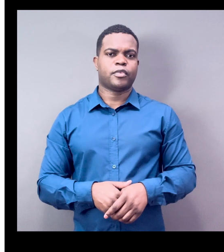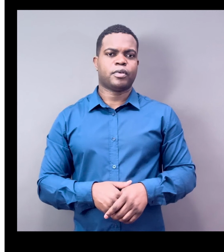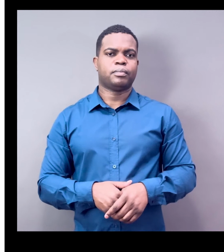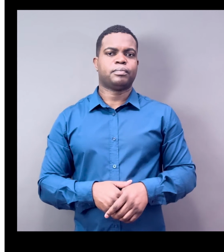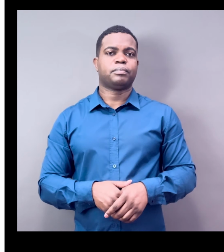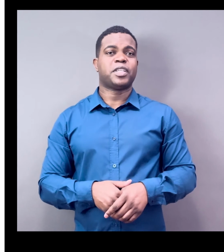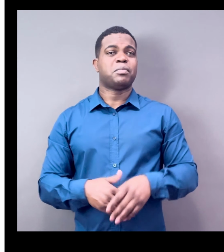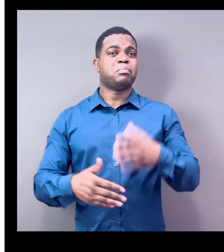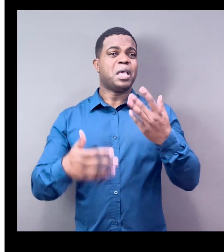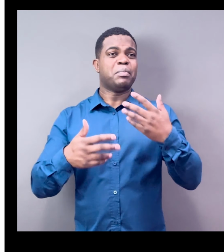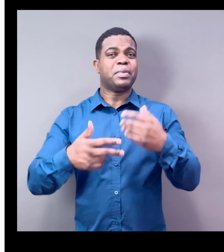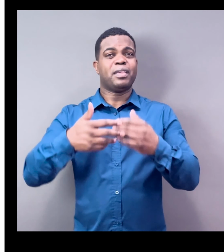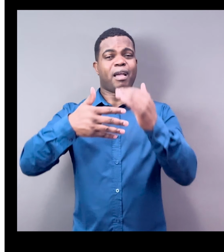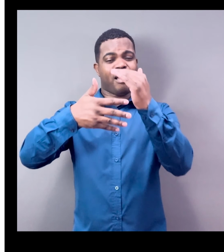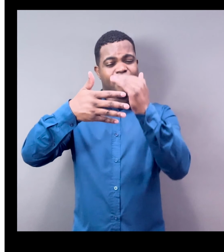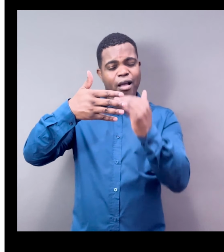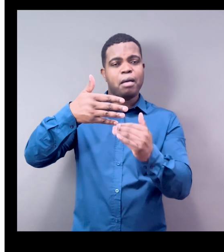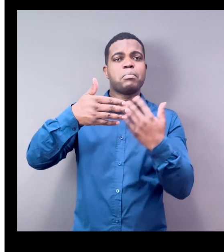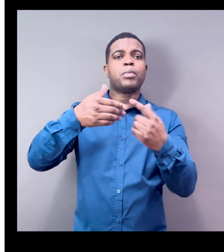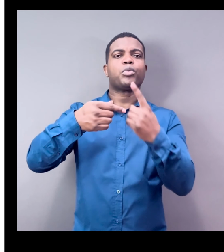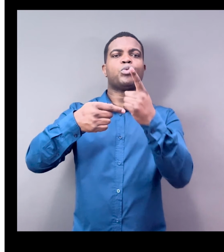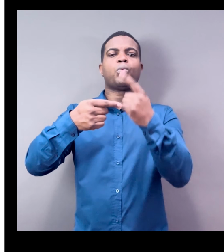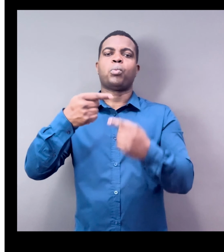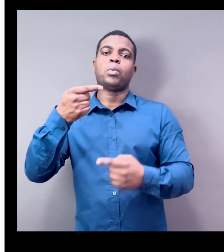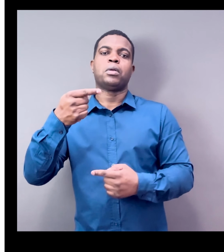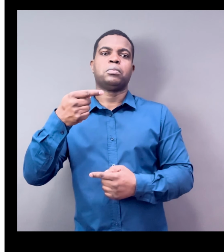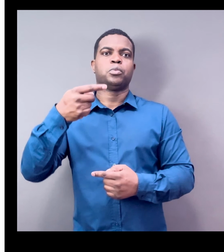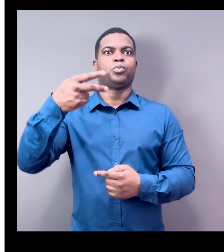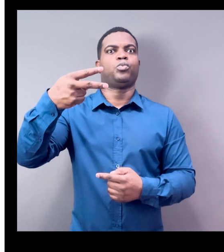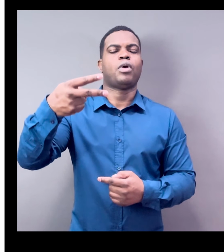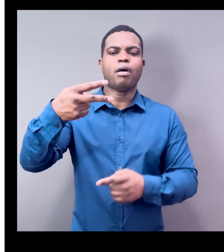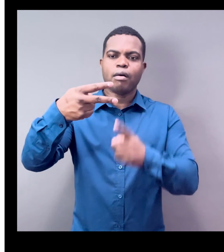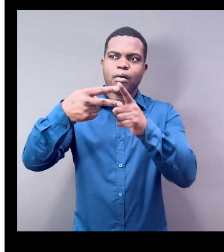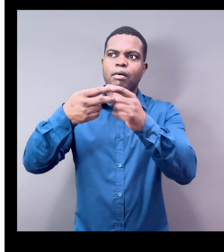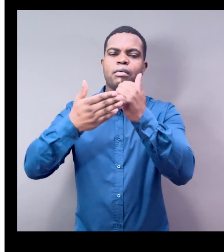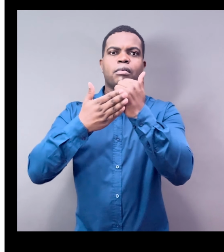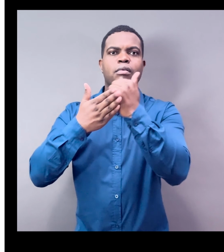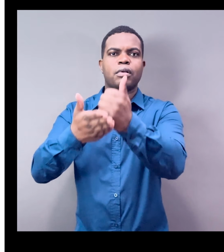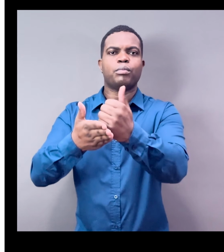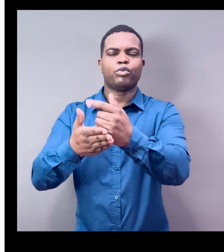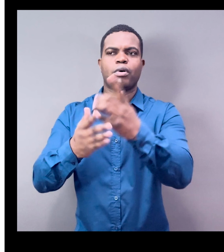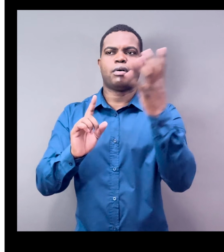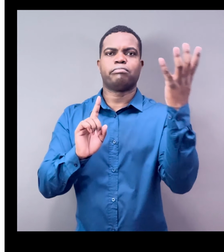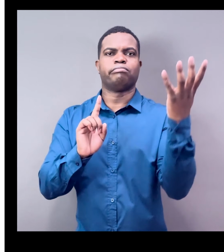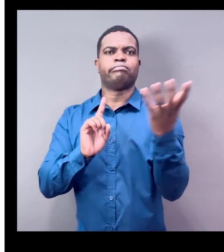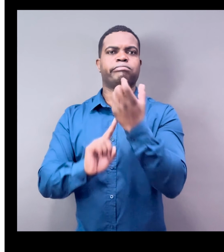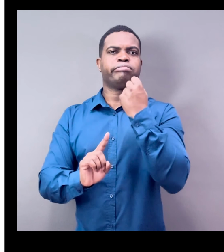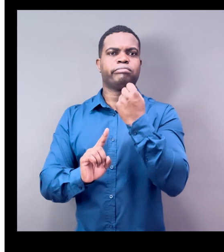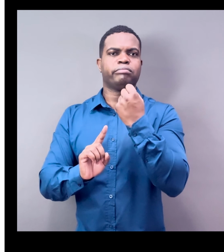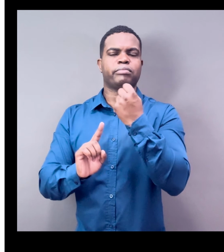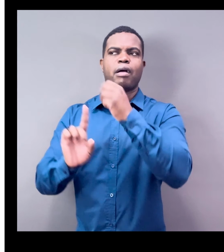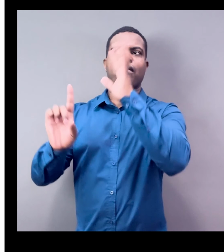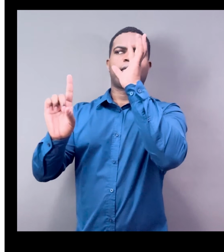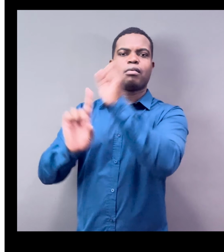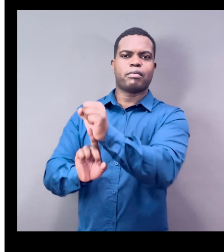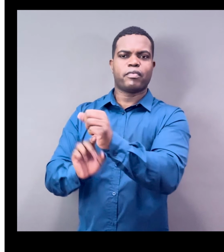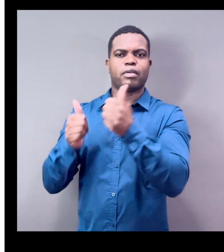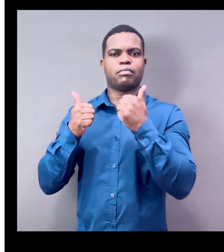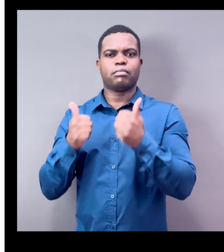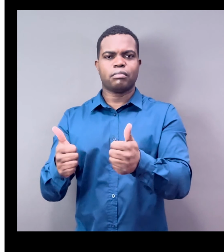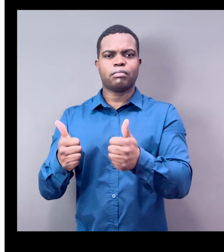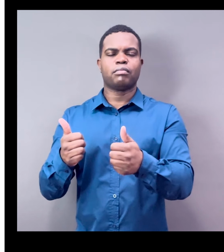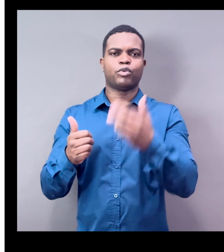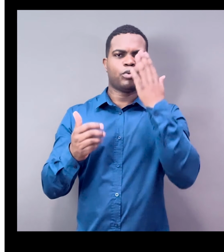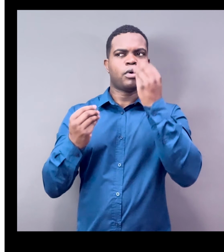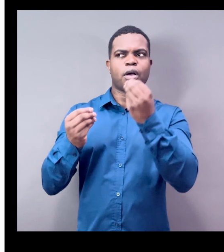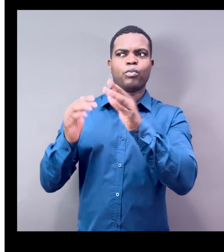you may even get what you need from maybe just 2 techniques. You can also make use of